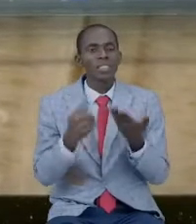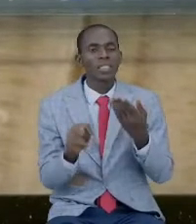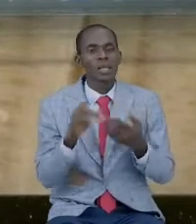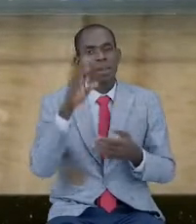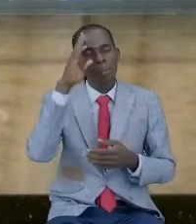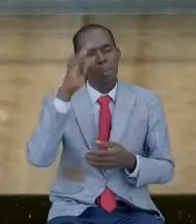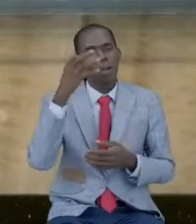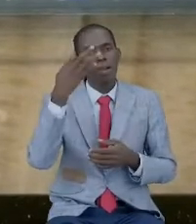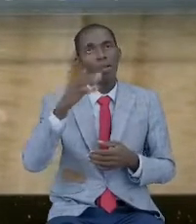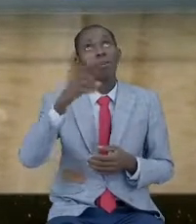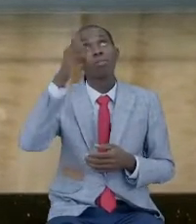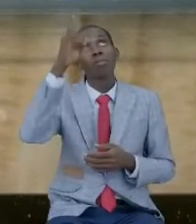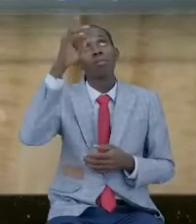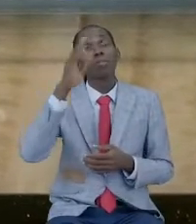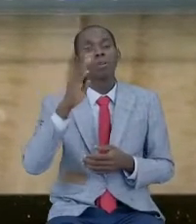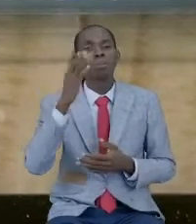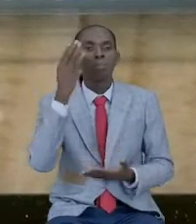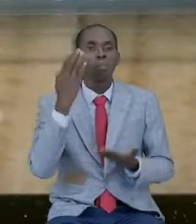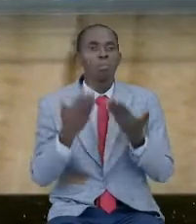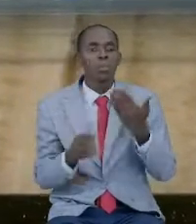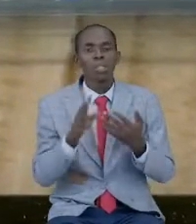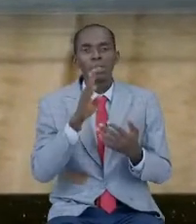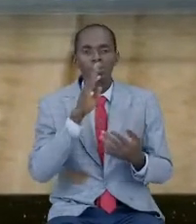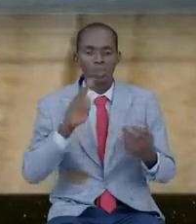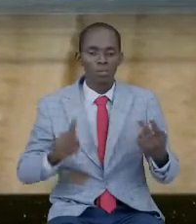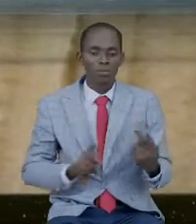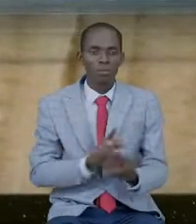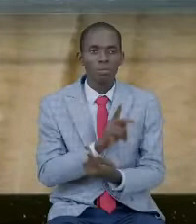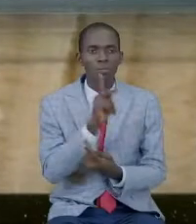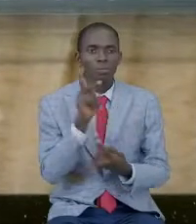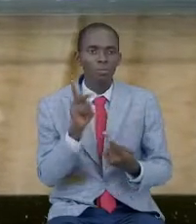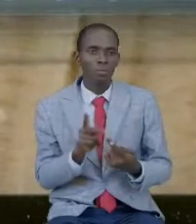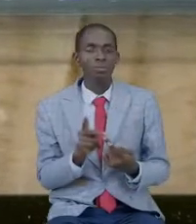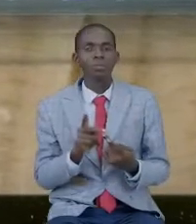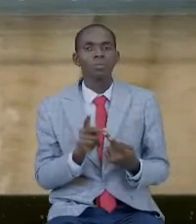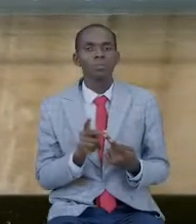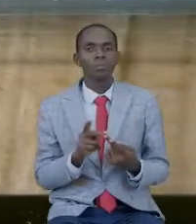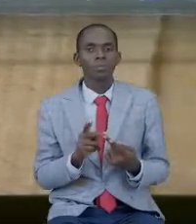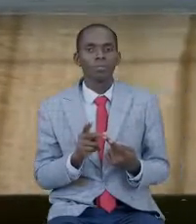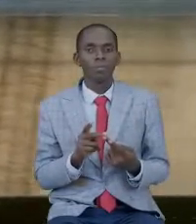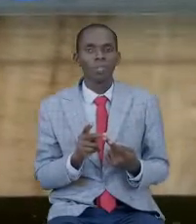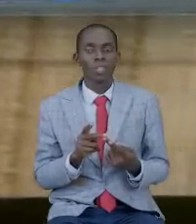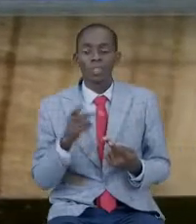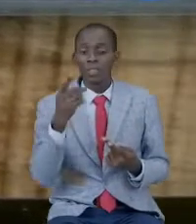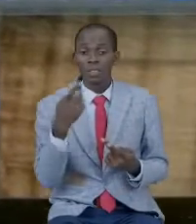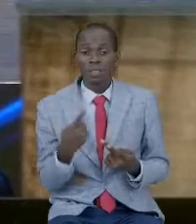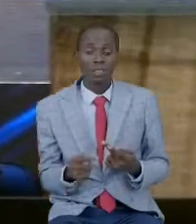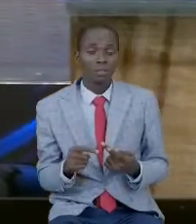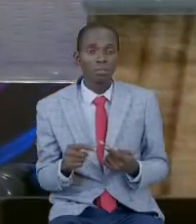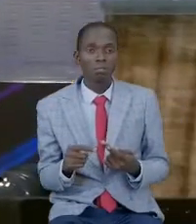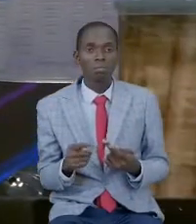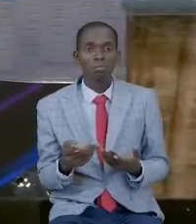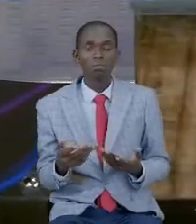of God may be perfect. The scripture never